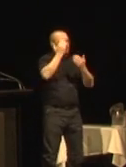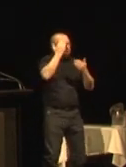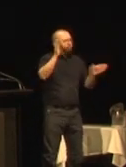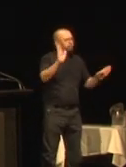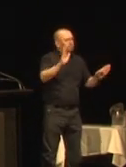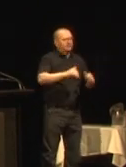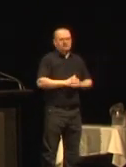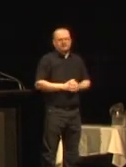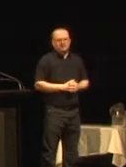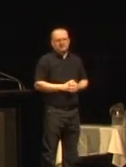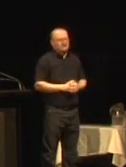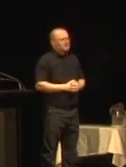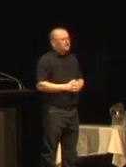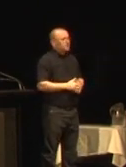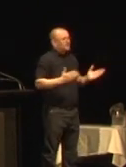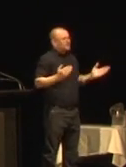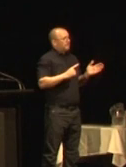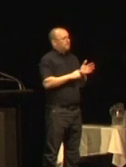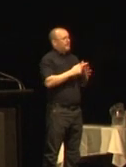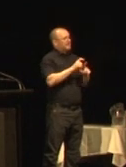for coming to my TED talk. Have a good afternoon.